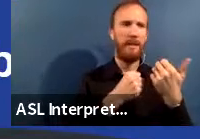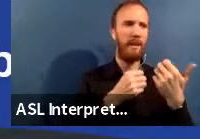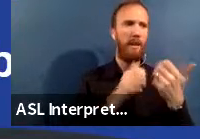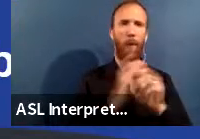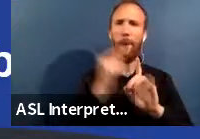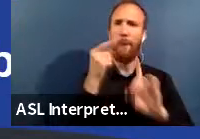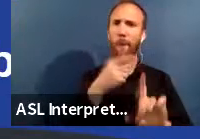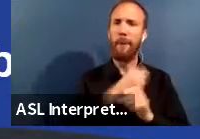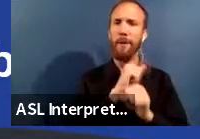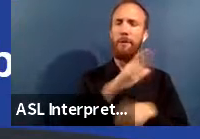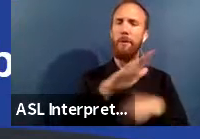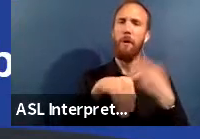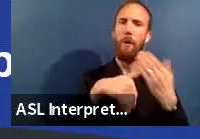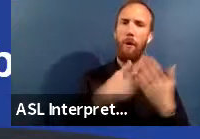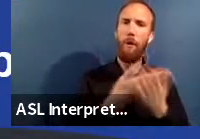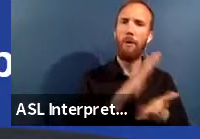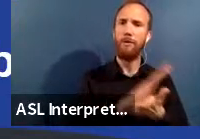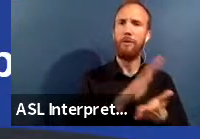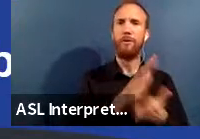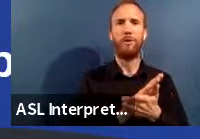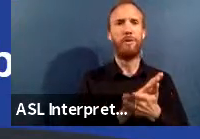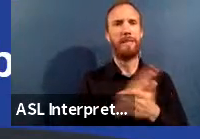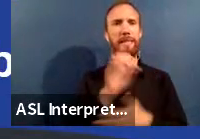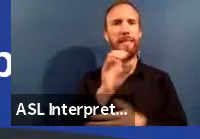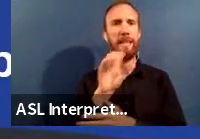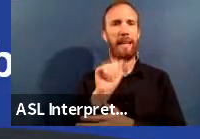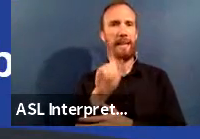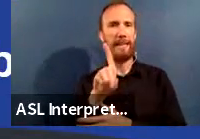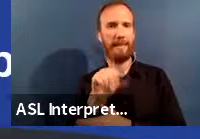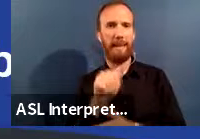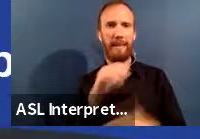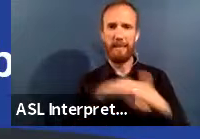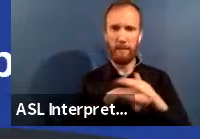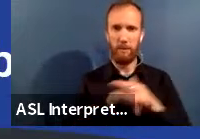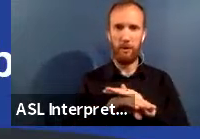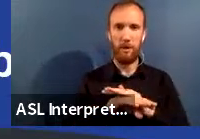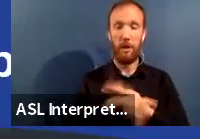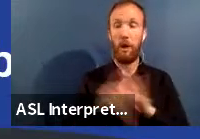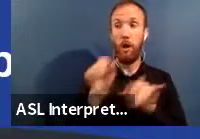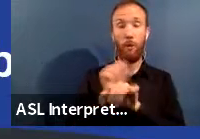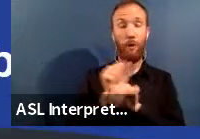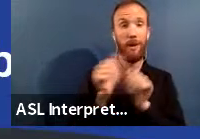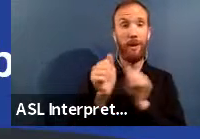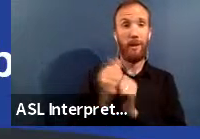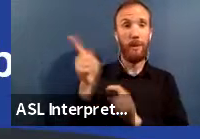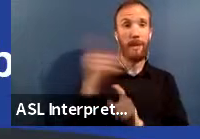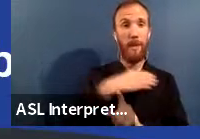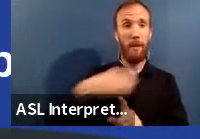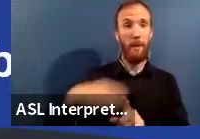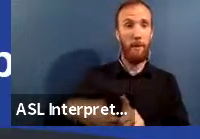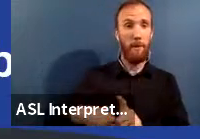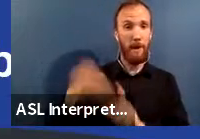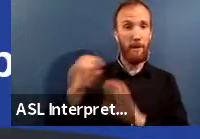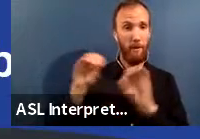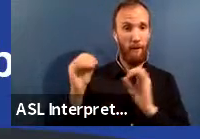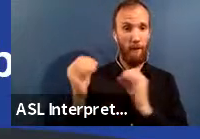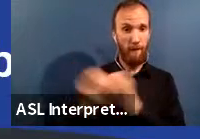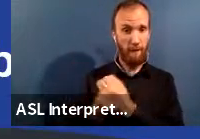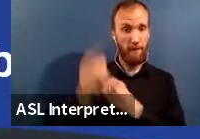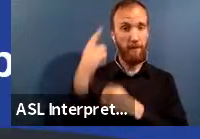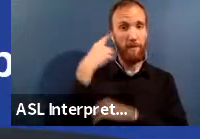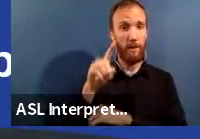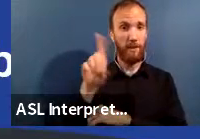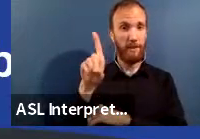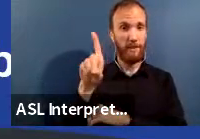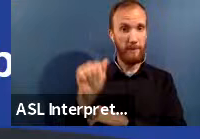accessible. This includes working closely with the Mayor's Office for People with Disabilities to develop a long-term